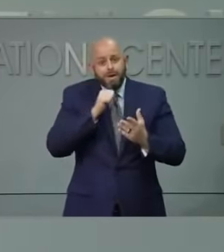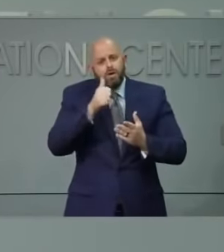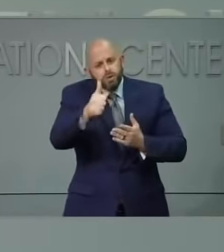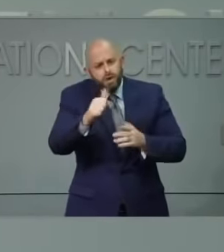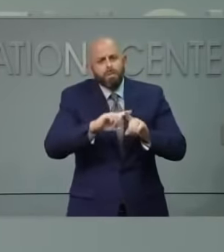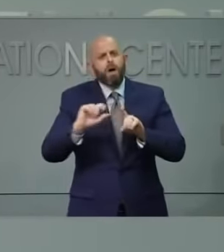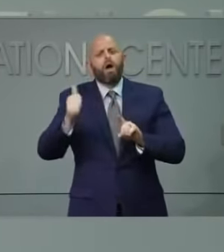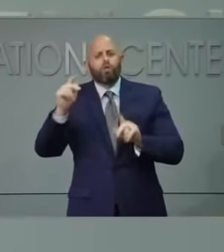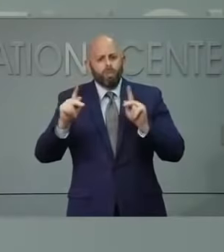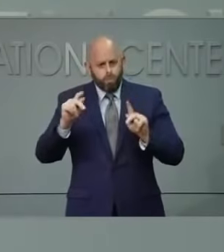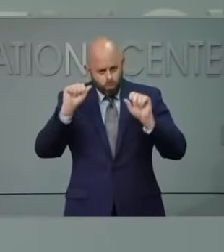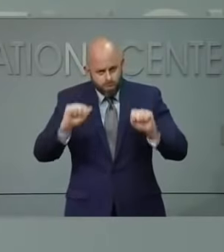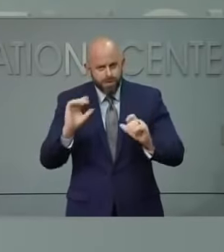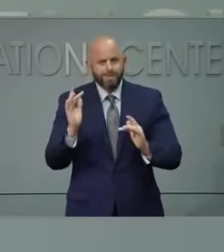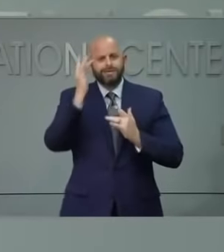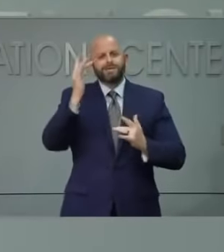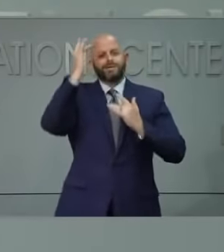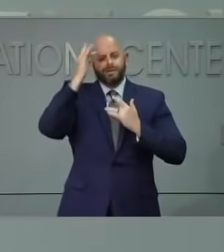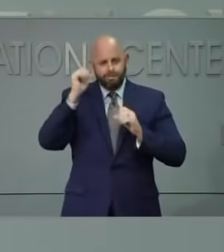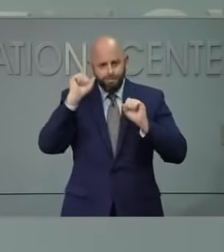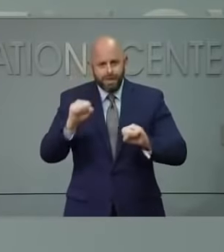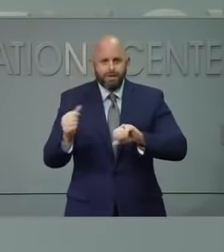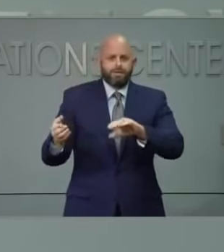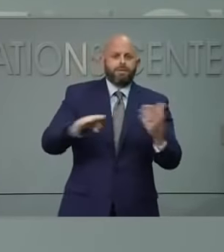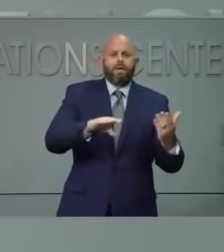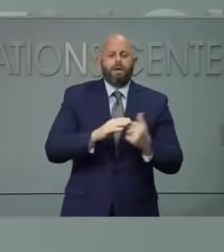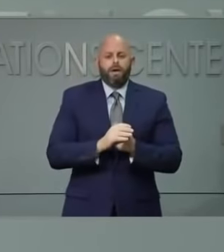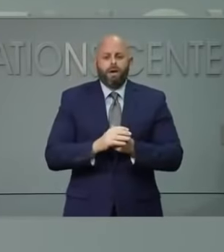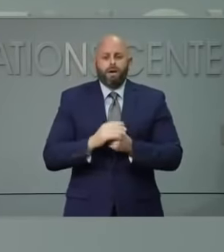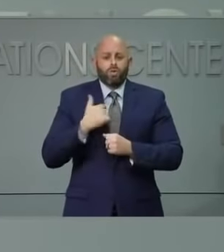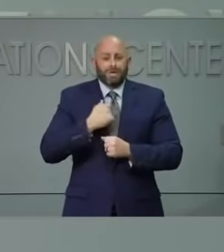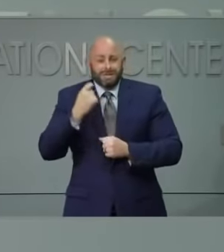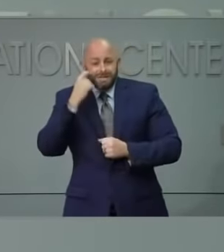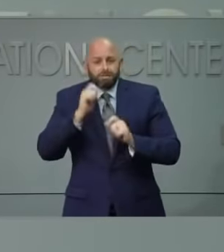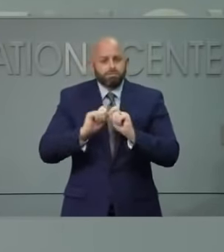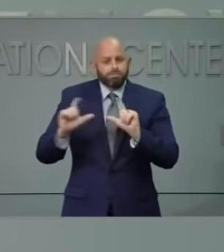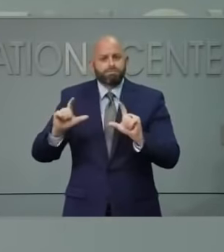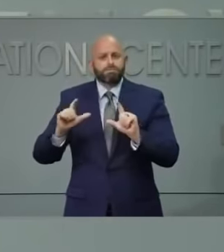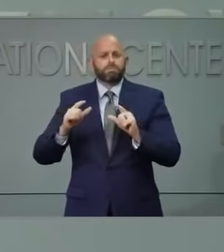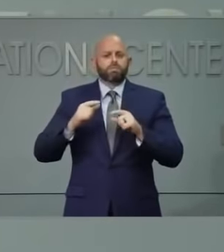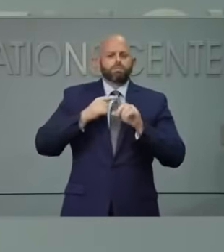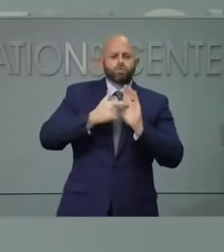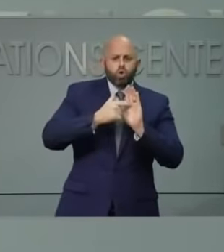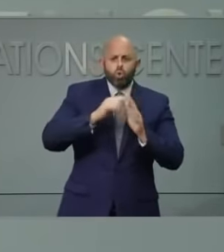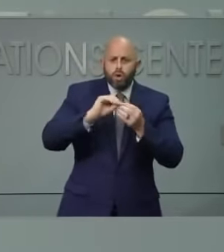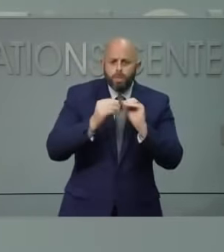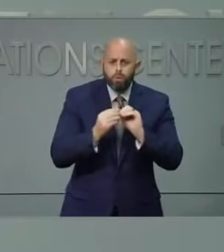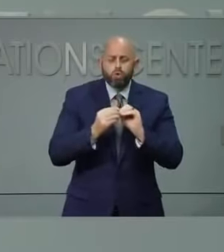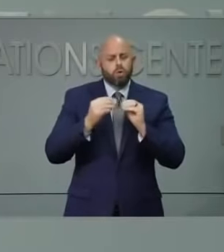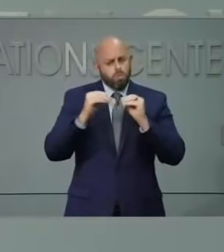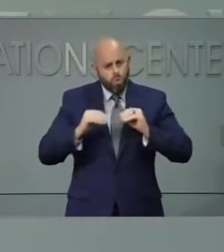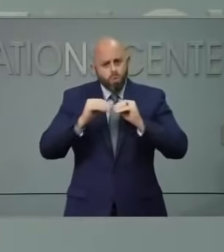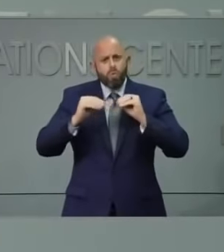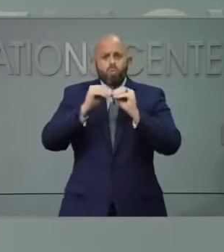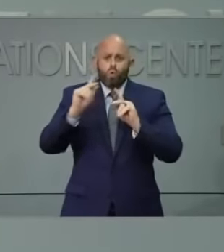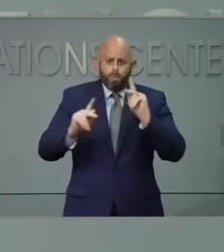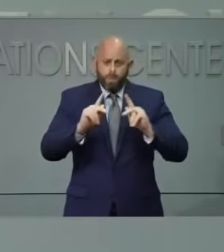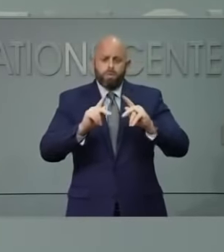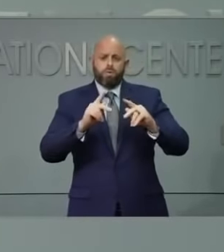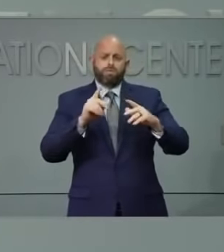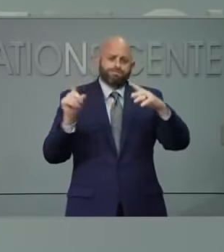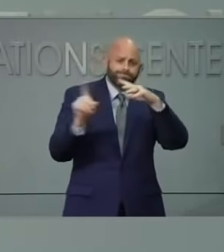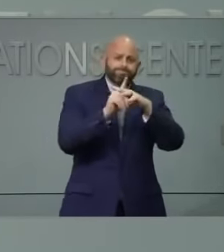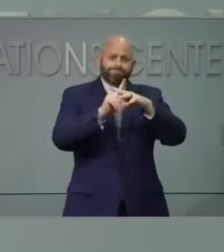in our numbers that we've shared over and over today is that more and more people are going into the hospital. They're going to the hospital very ill, and